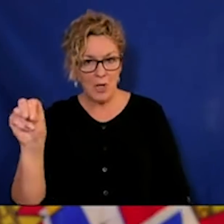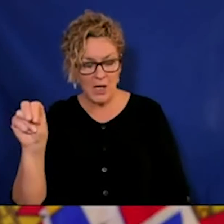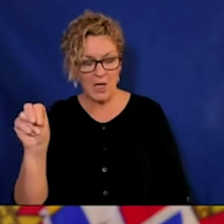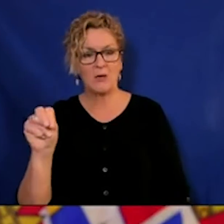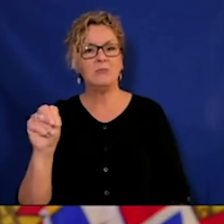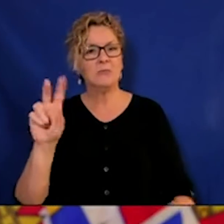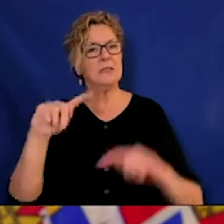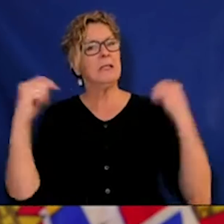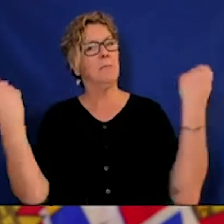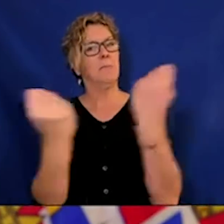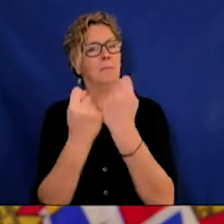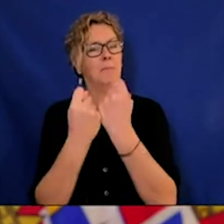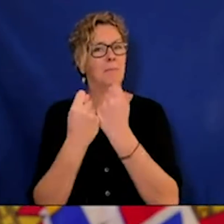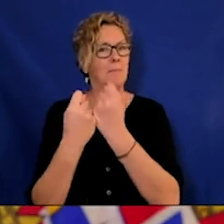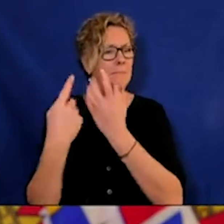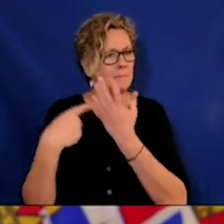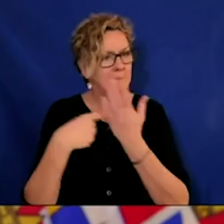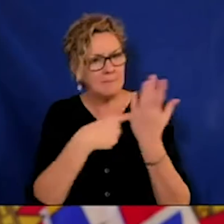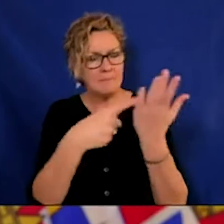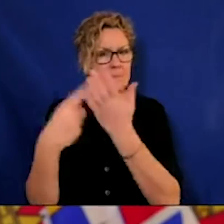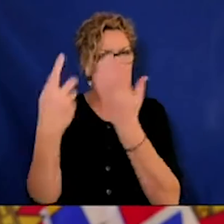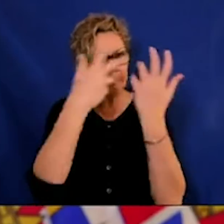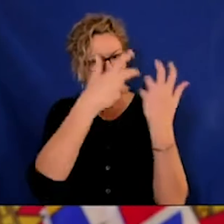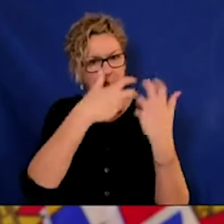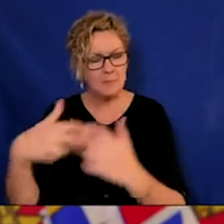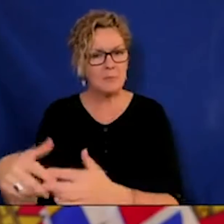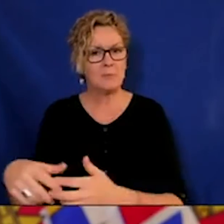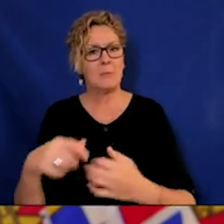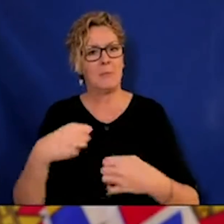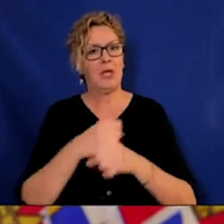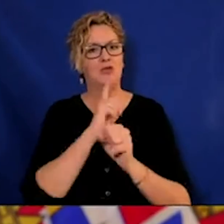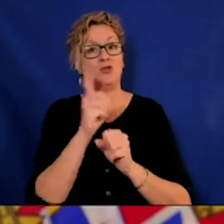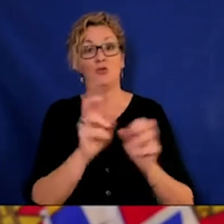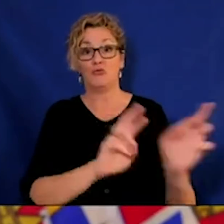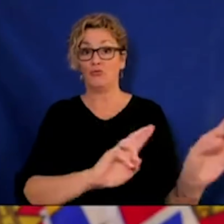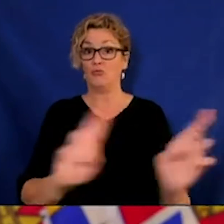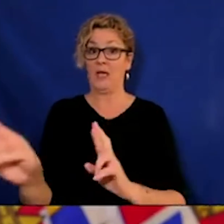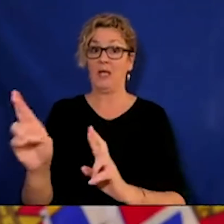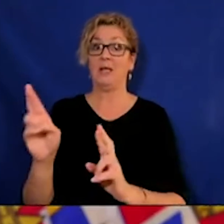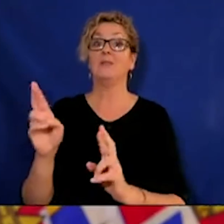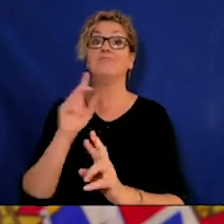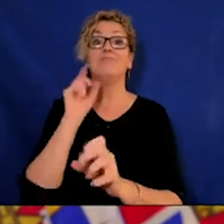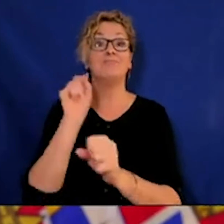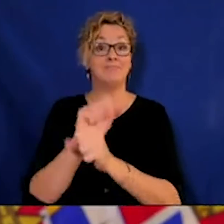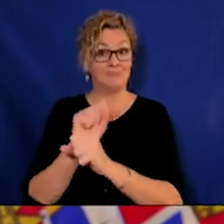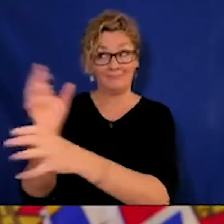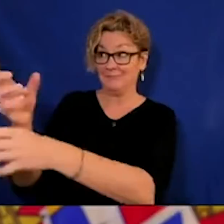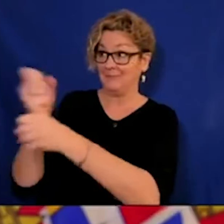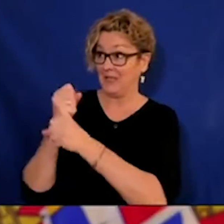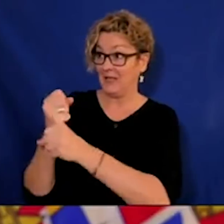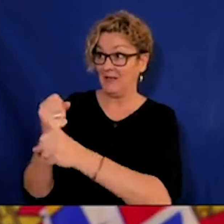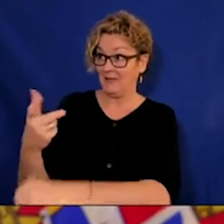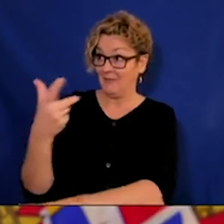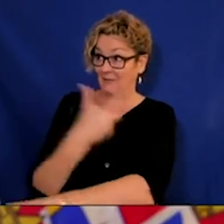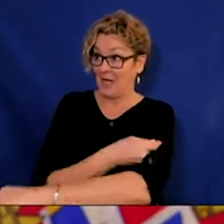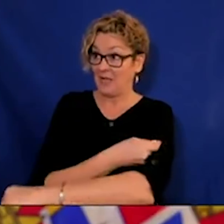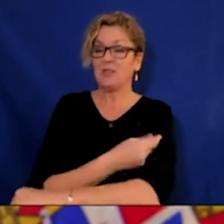are ready as soon as vaccine is approved for use in this country. So that is exciting news for all of us.